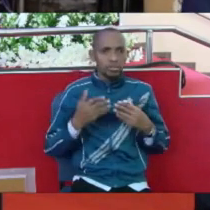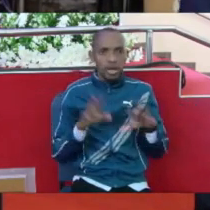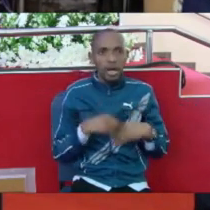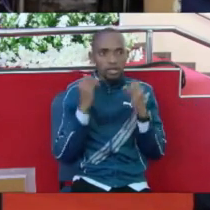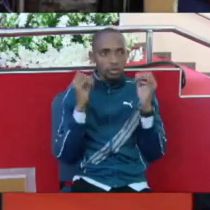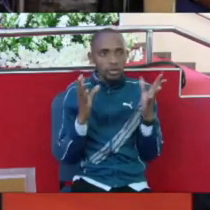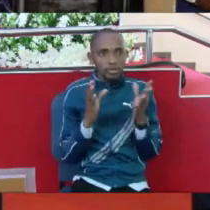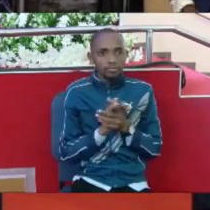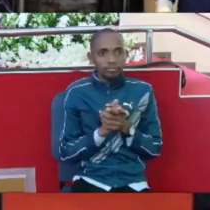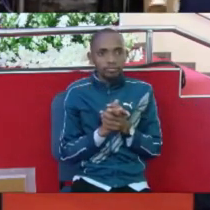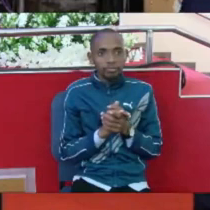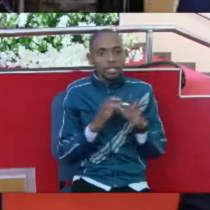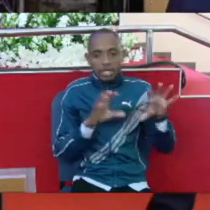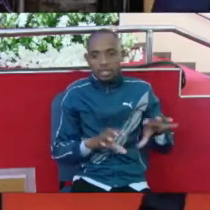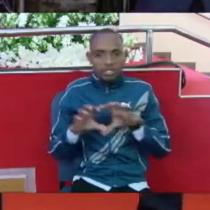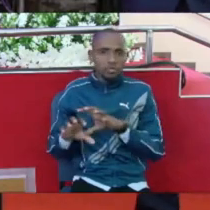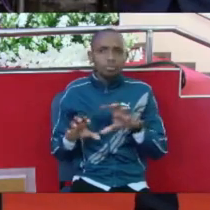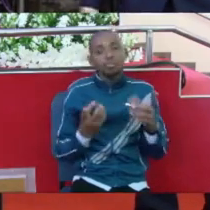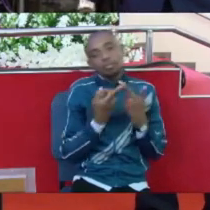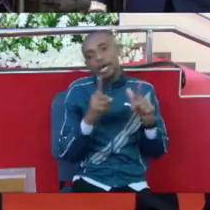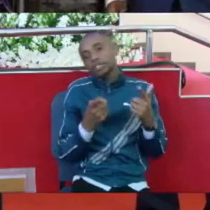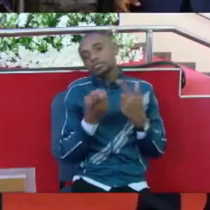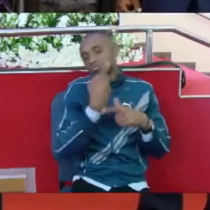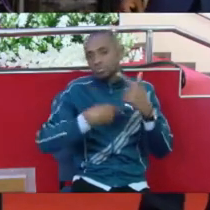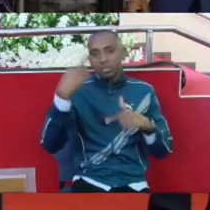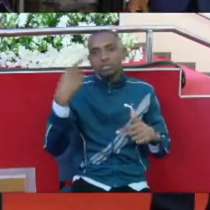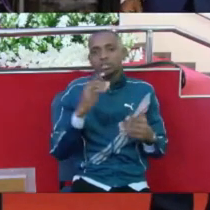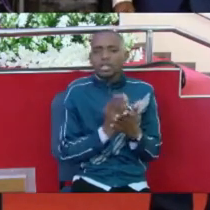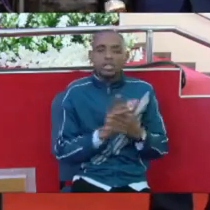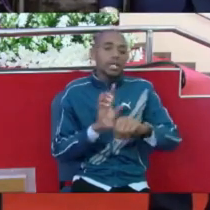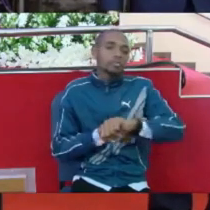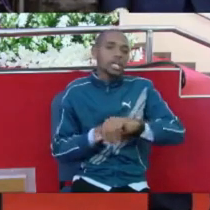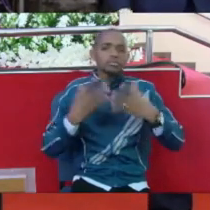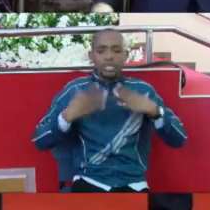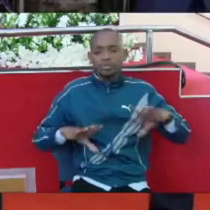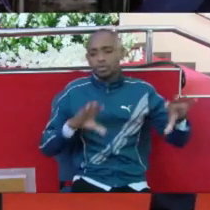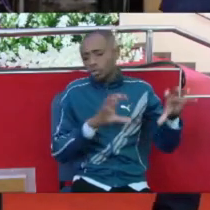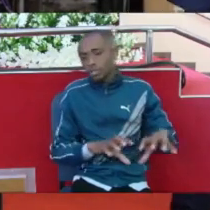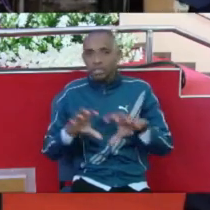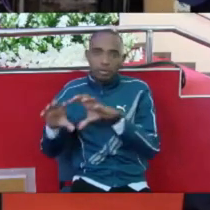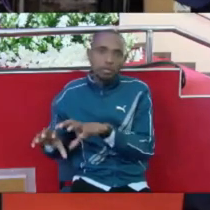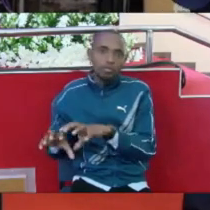Hallelujah. He endured all that. At times his pursuit of God is so moving.